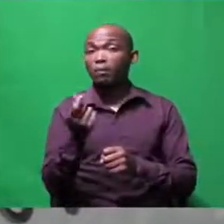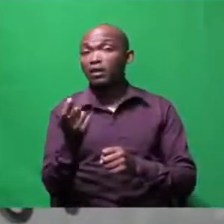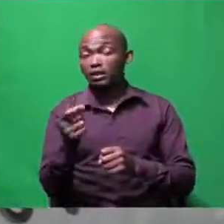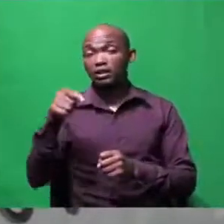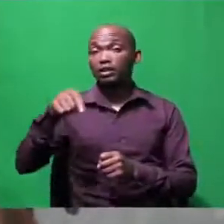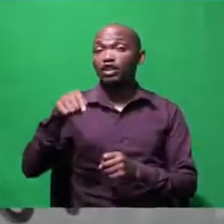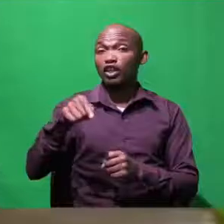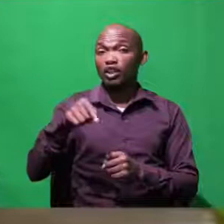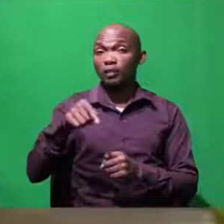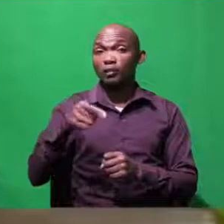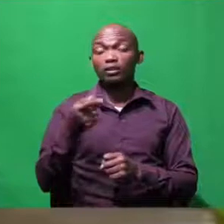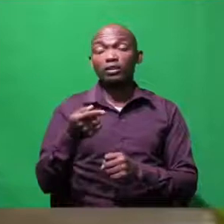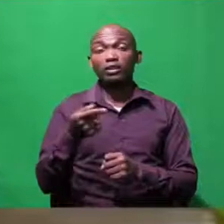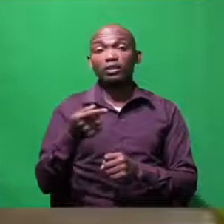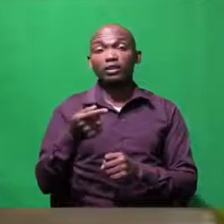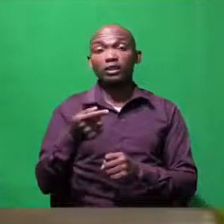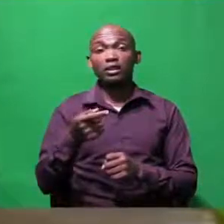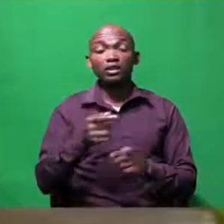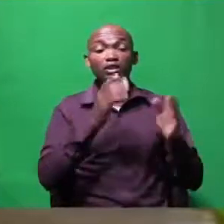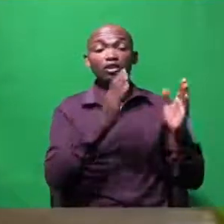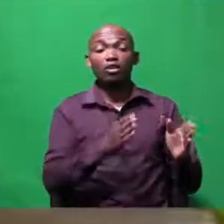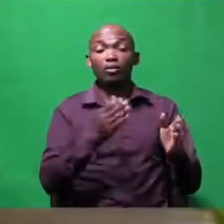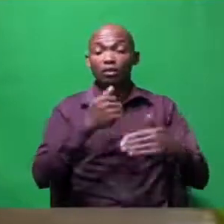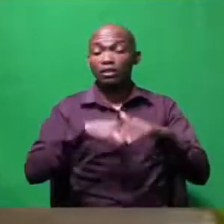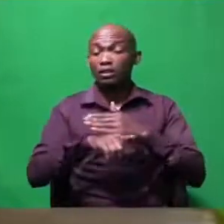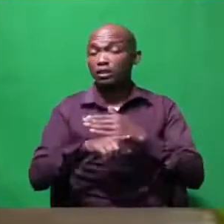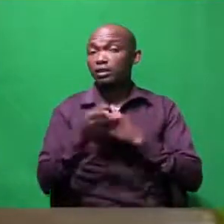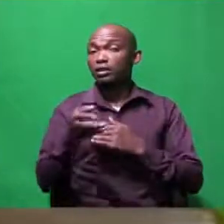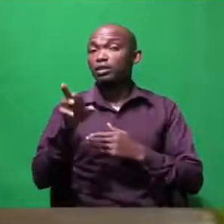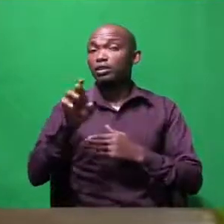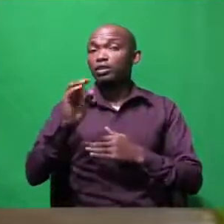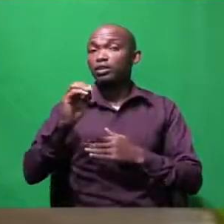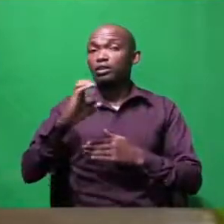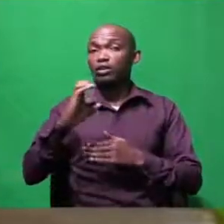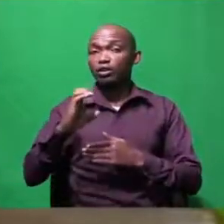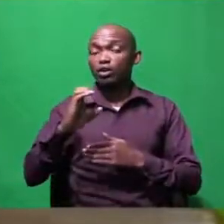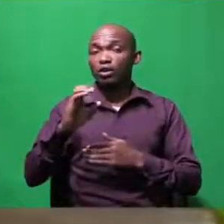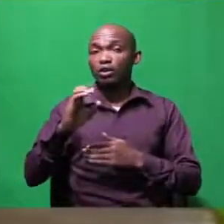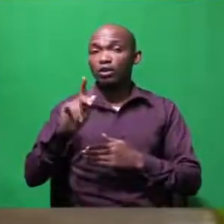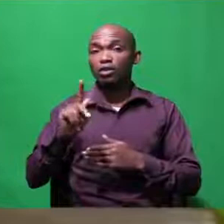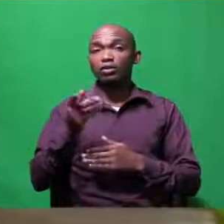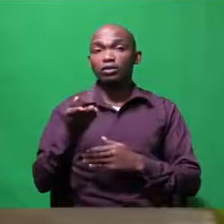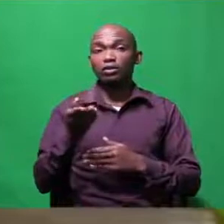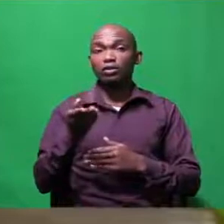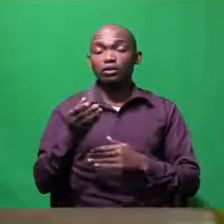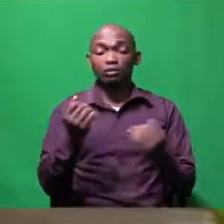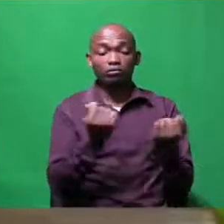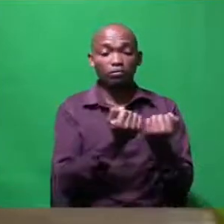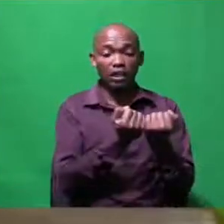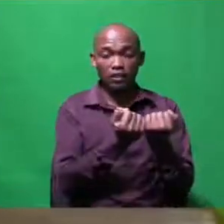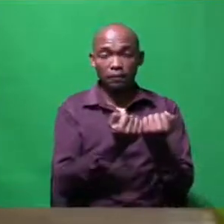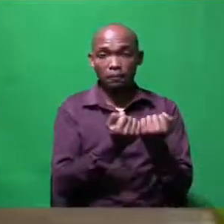on here. So this is a common of types of rock. It depends upon the material which is made